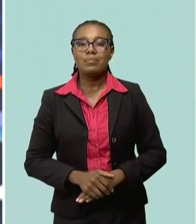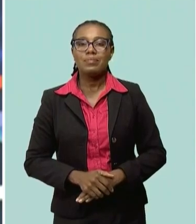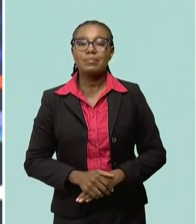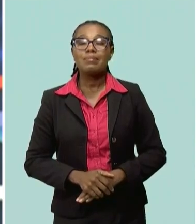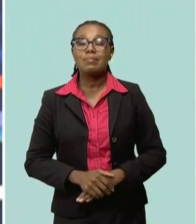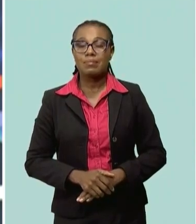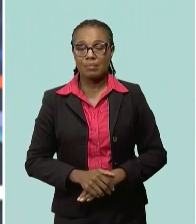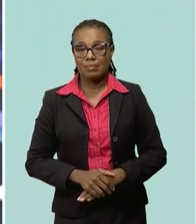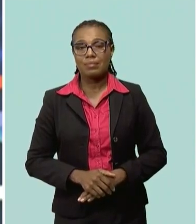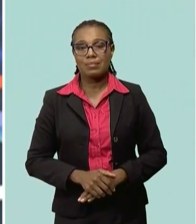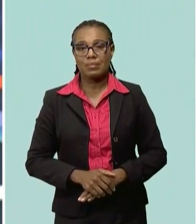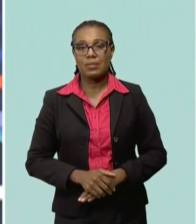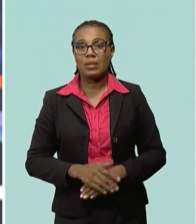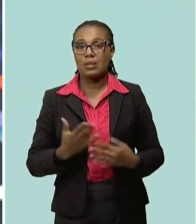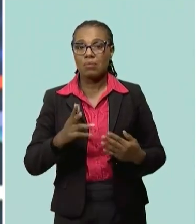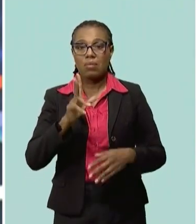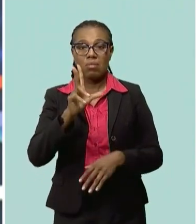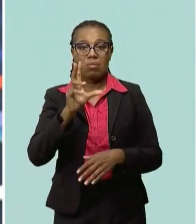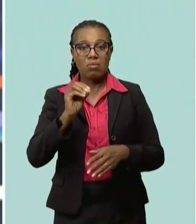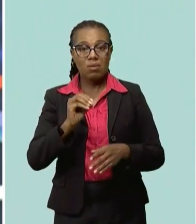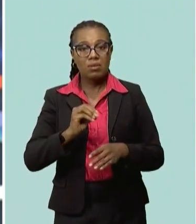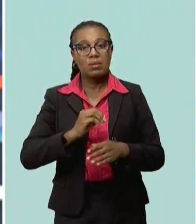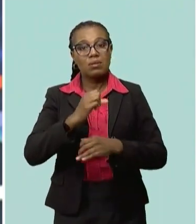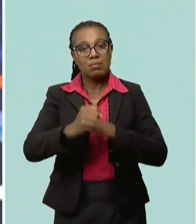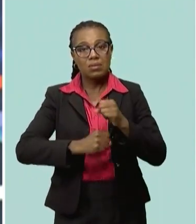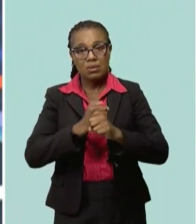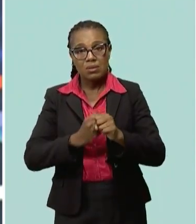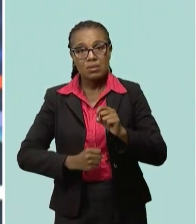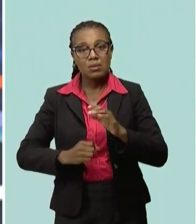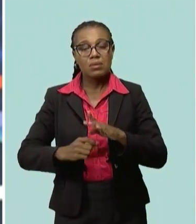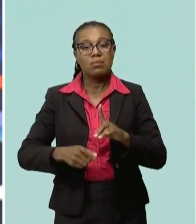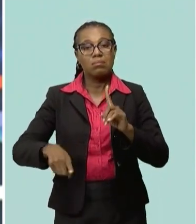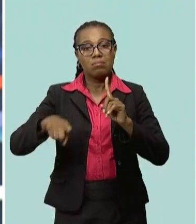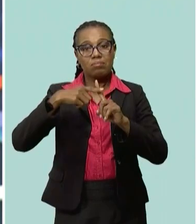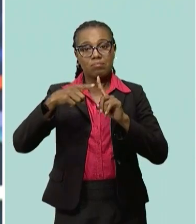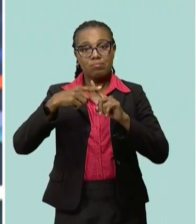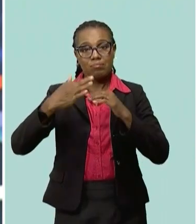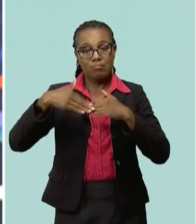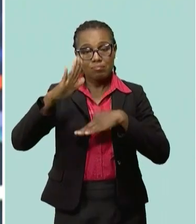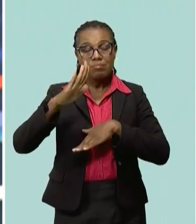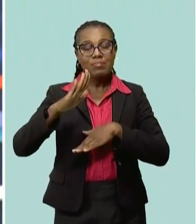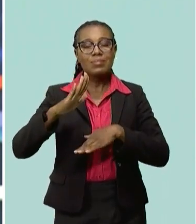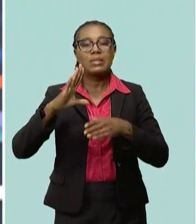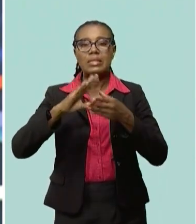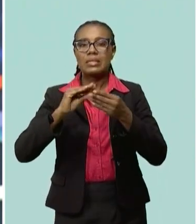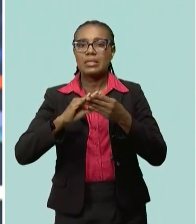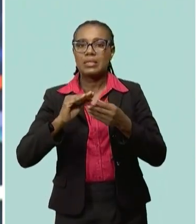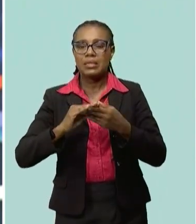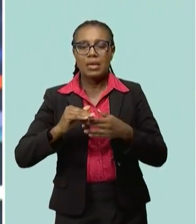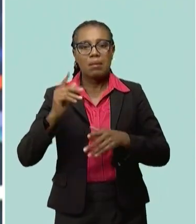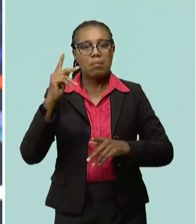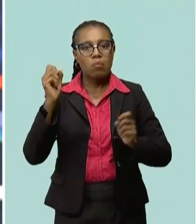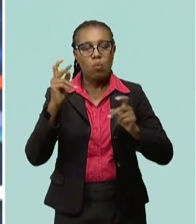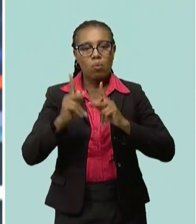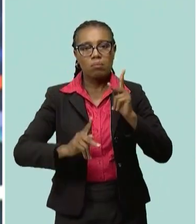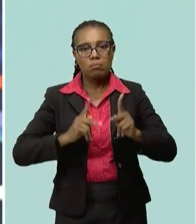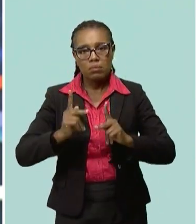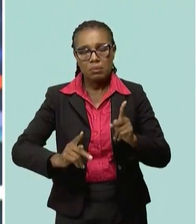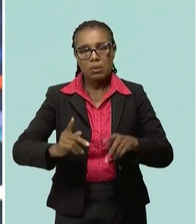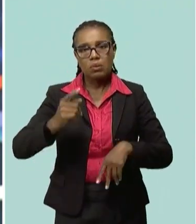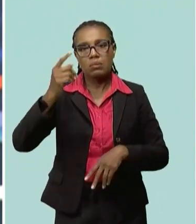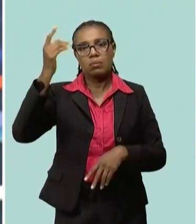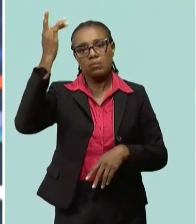being told within another 30+ years, dementia will impact 160% more people, and that's